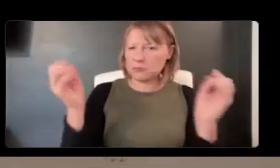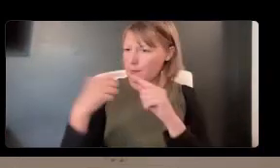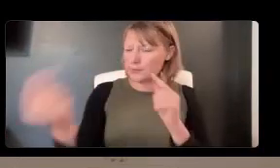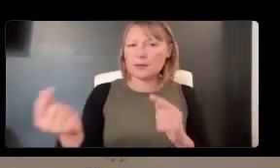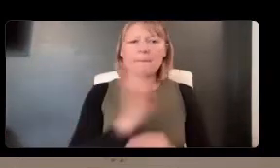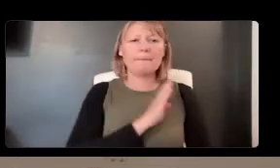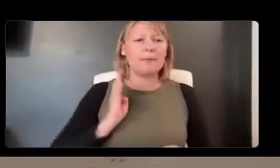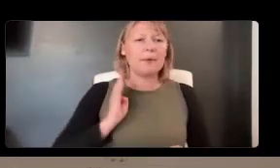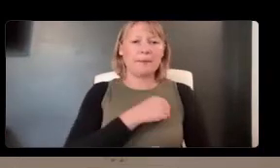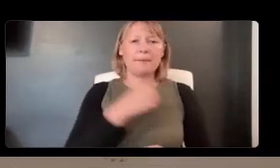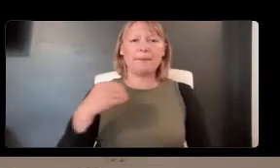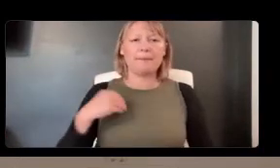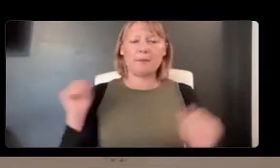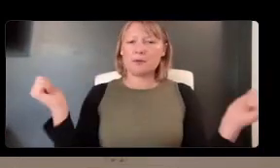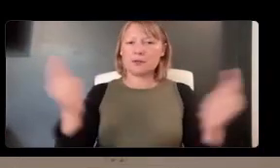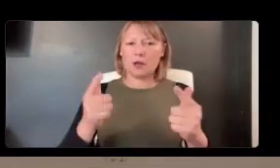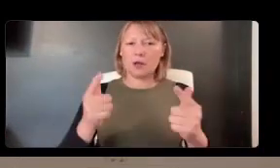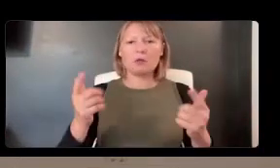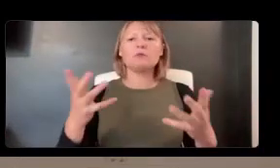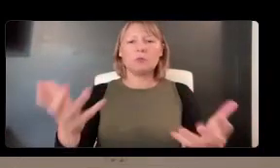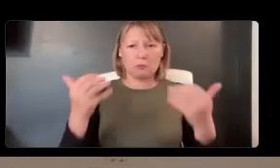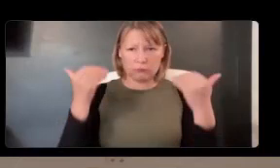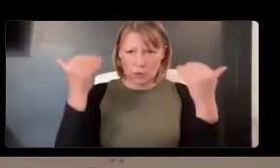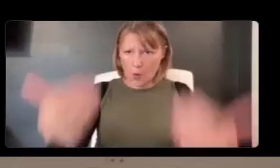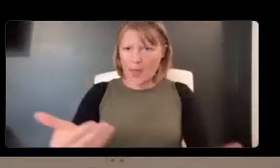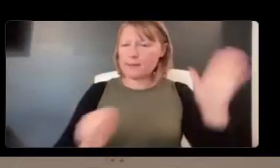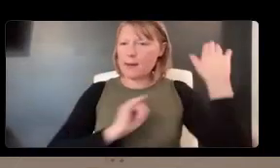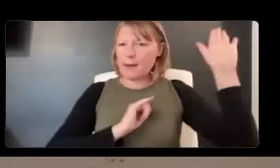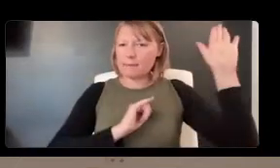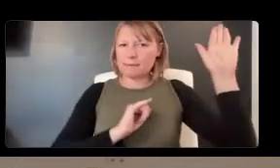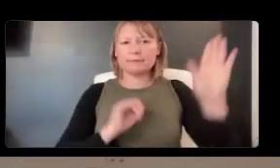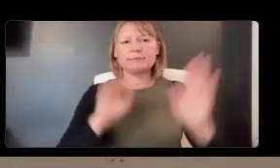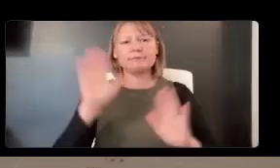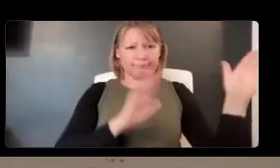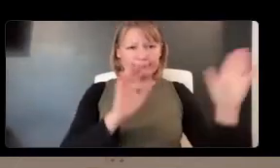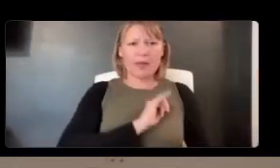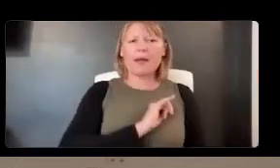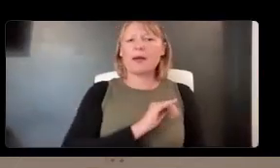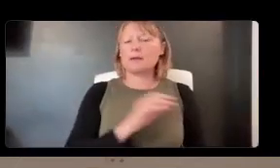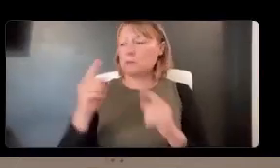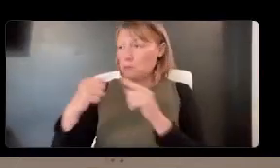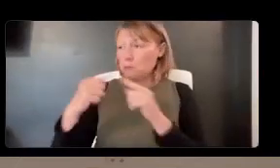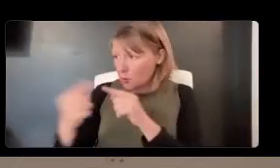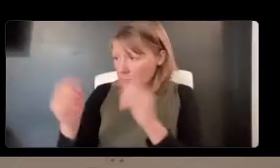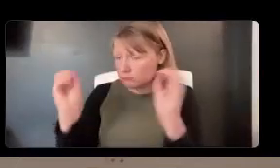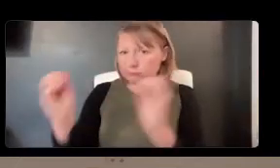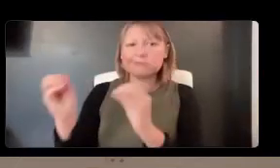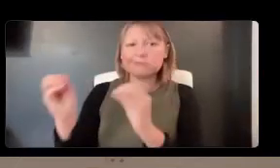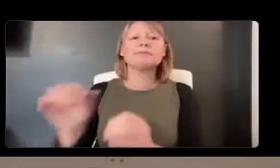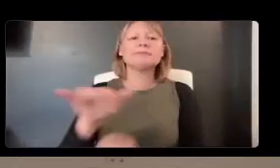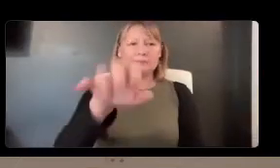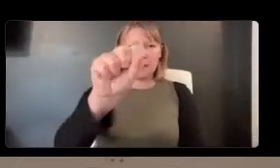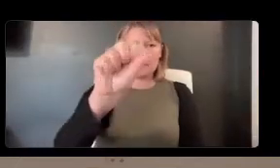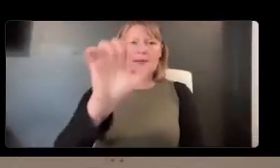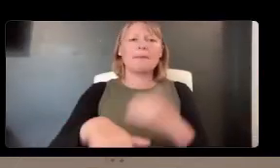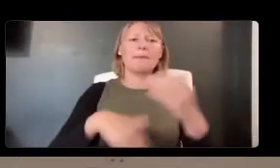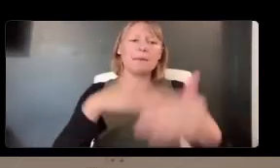favor, please say aye. Aye. All opposed? Okay, I am also a yes, that motion is passed. Thank